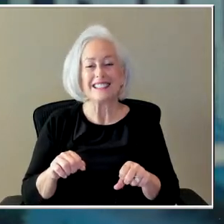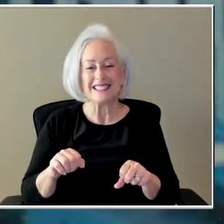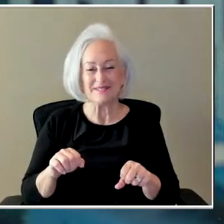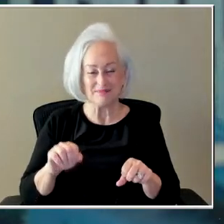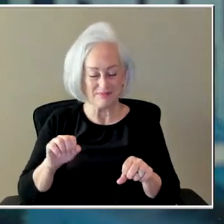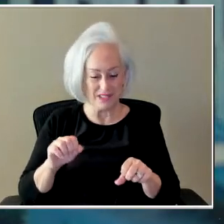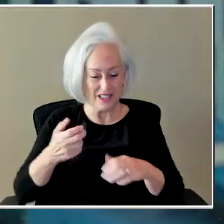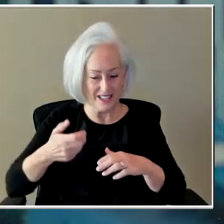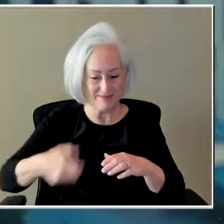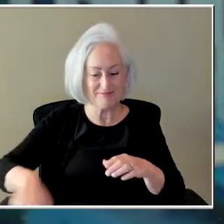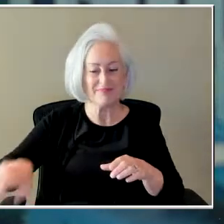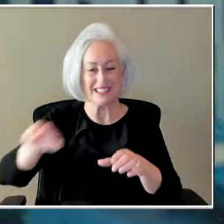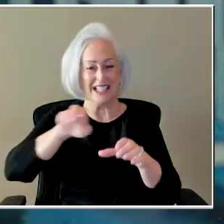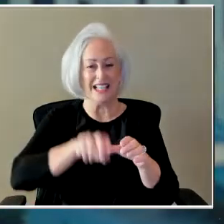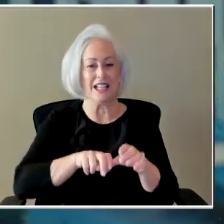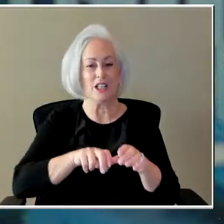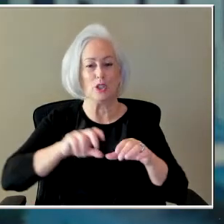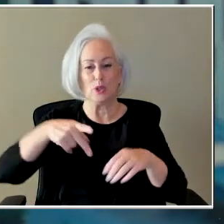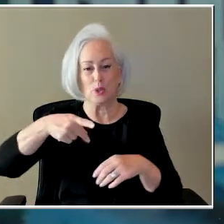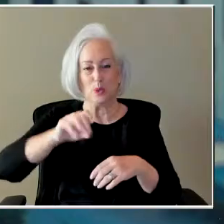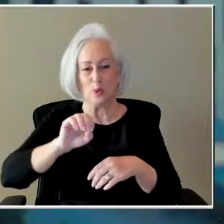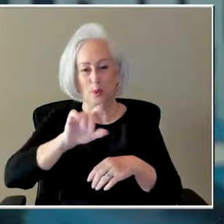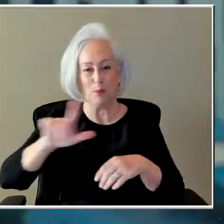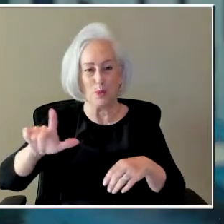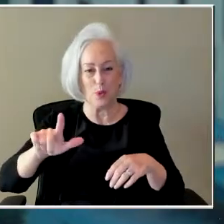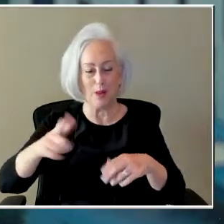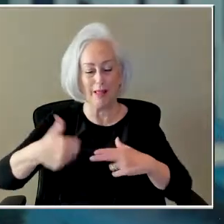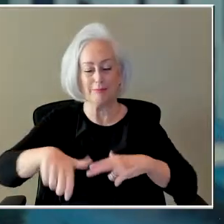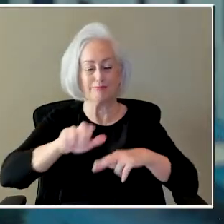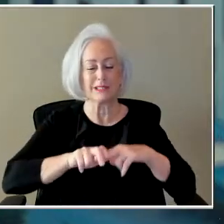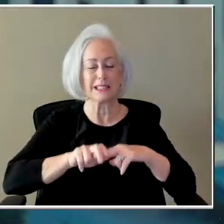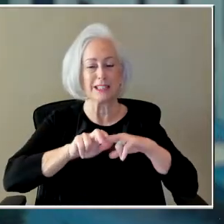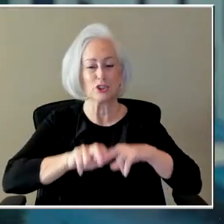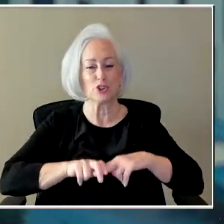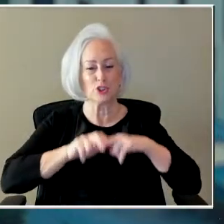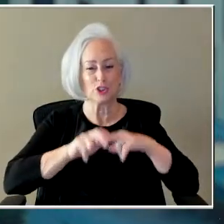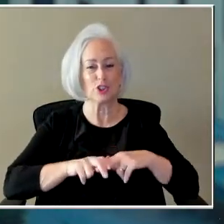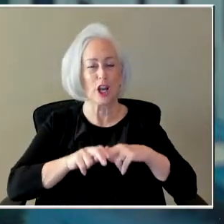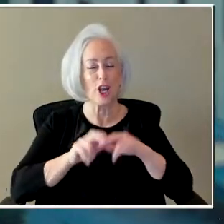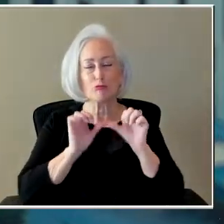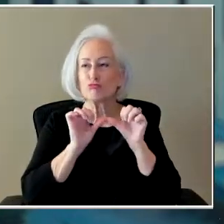a pool chair as long as I like, and